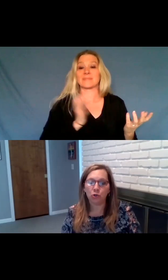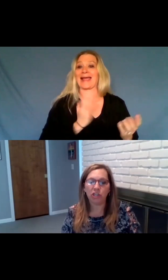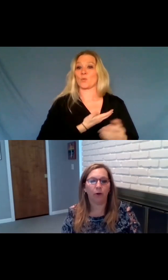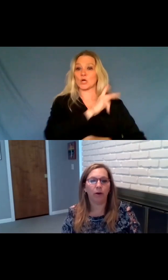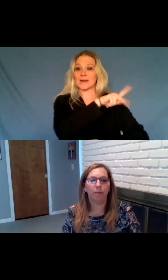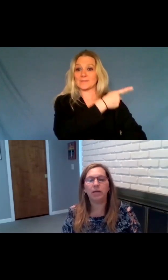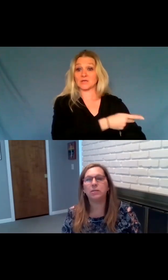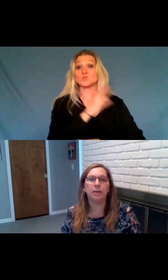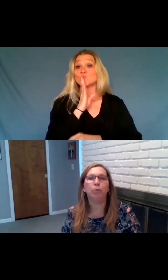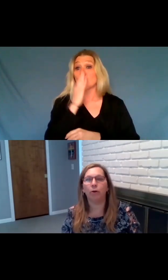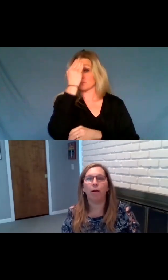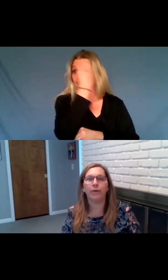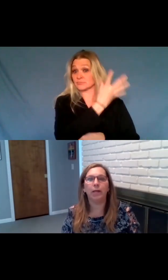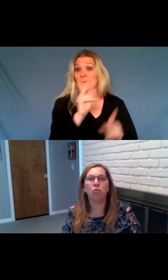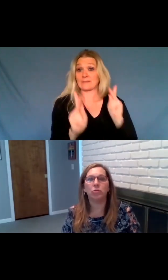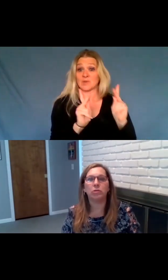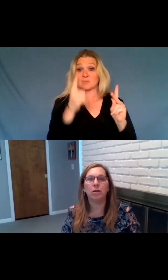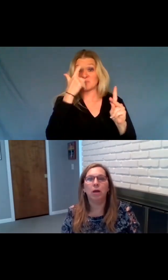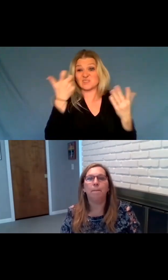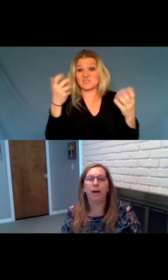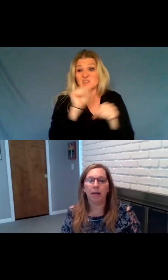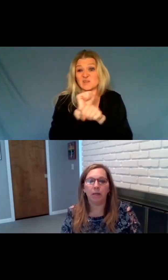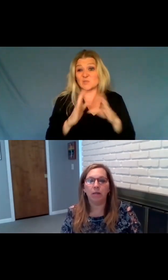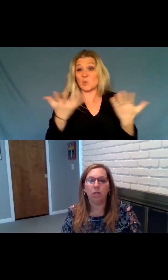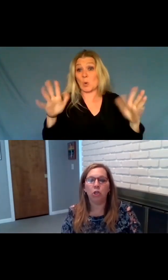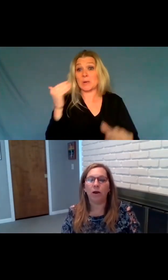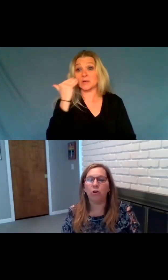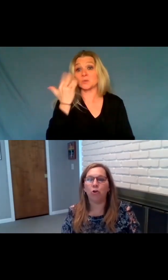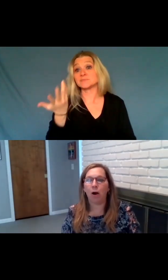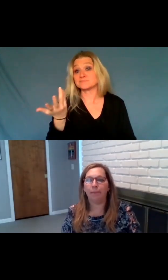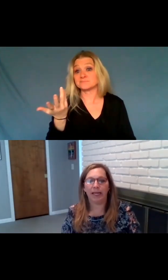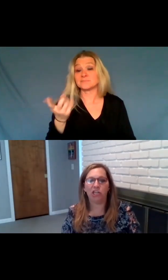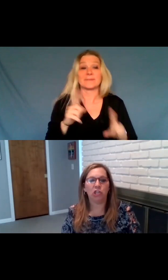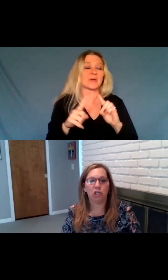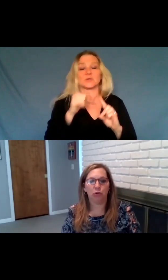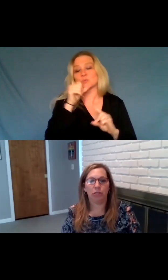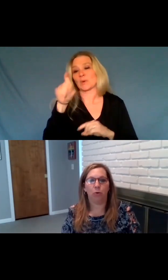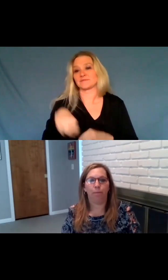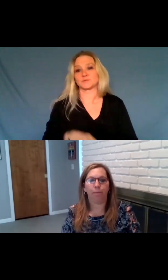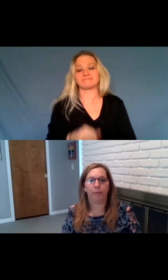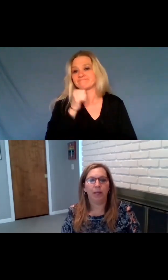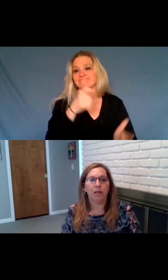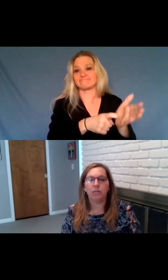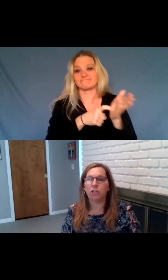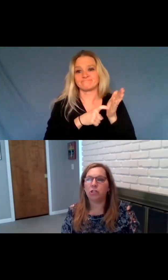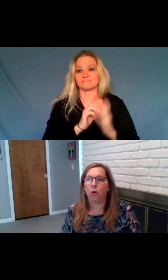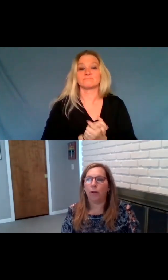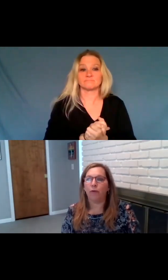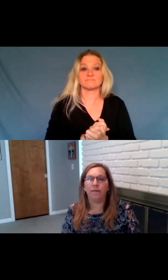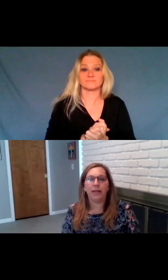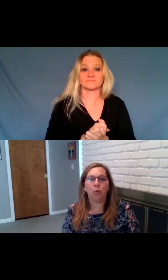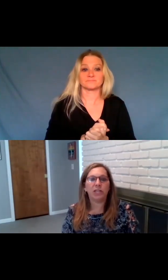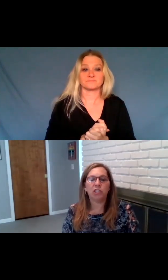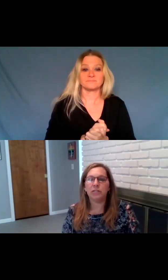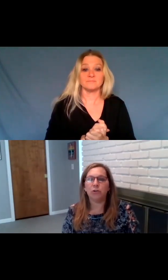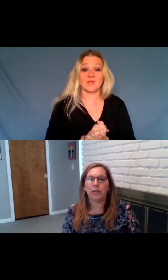patients do share it because the employer already knows, but you are under no obligation to do so. So if